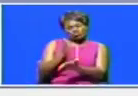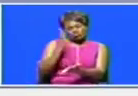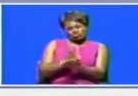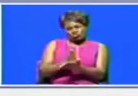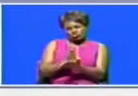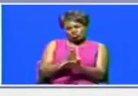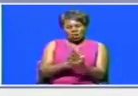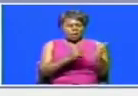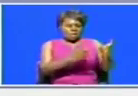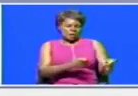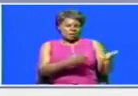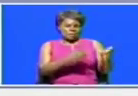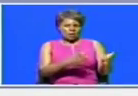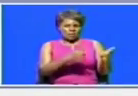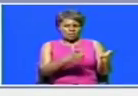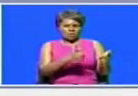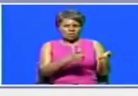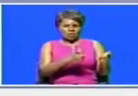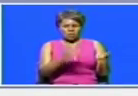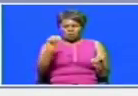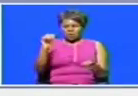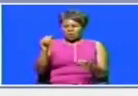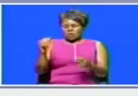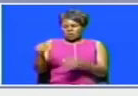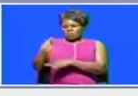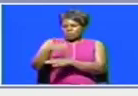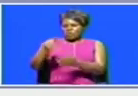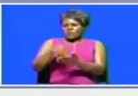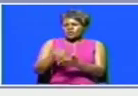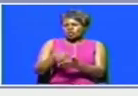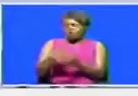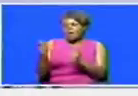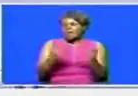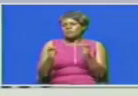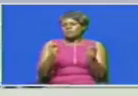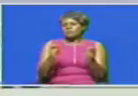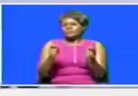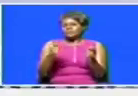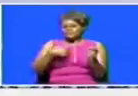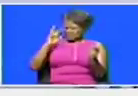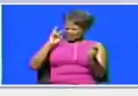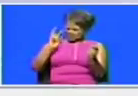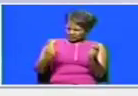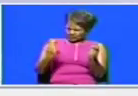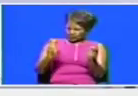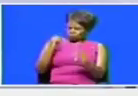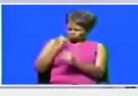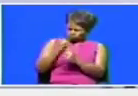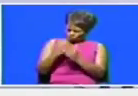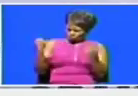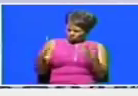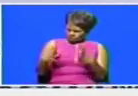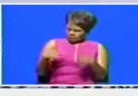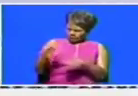With the blame being apportioned to the provincial administration in Fafi constituency. Nilikuwa naona akifanya hiyo kazi